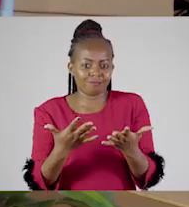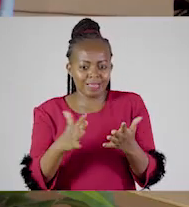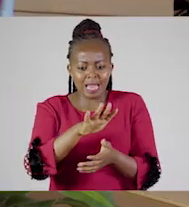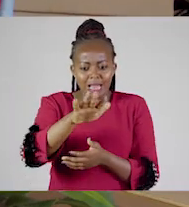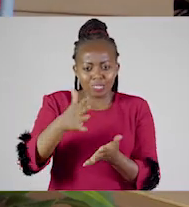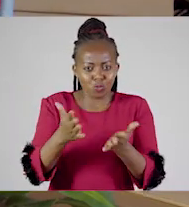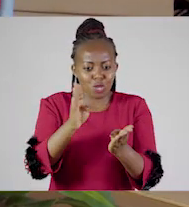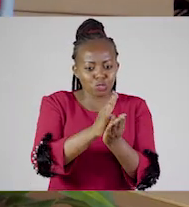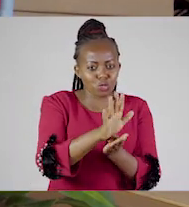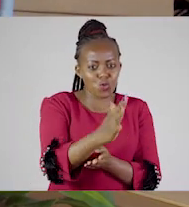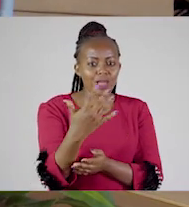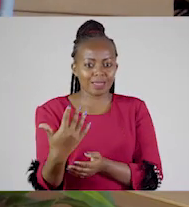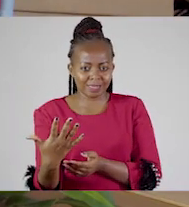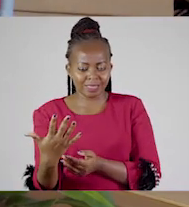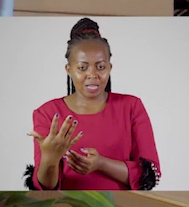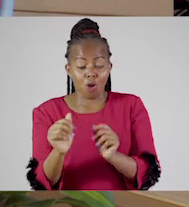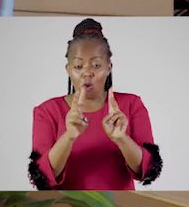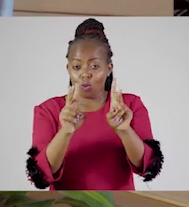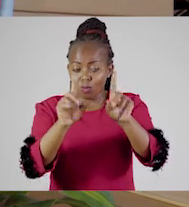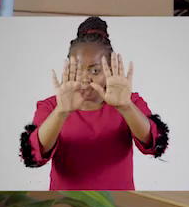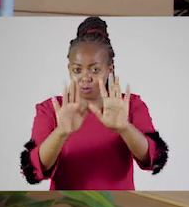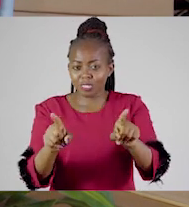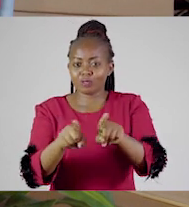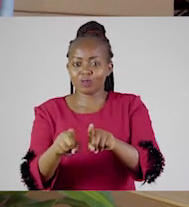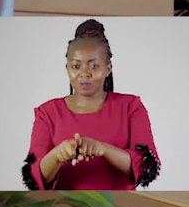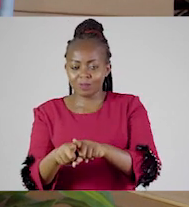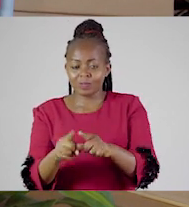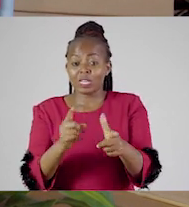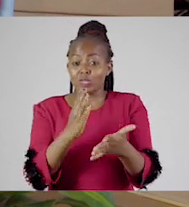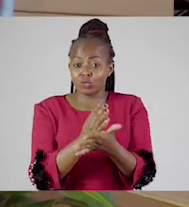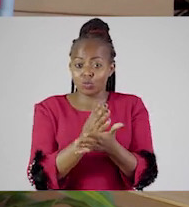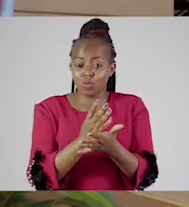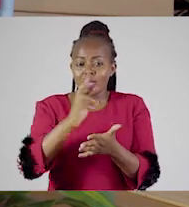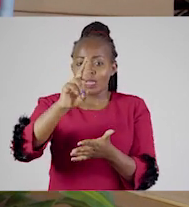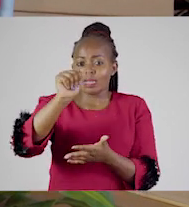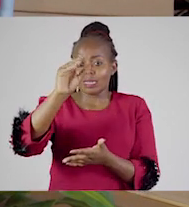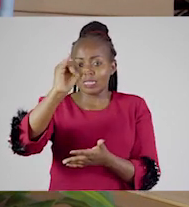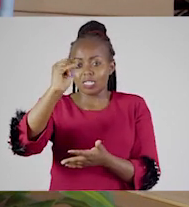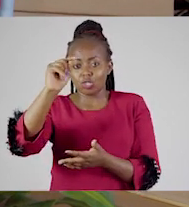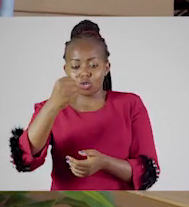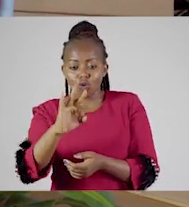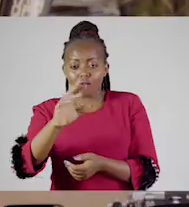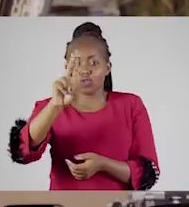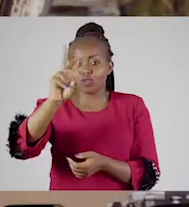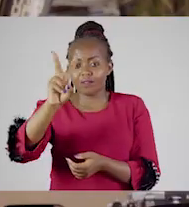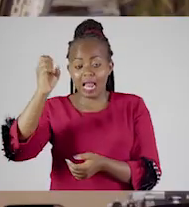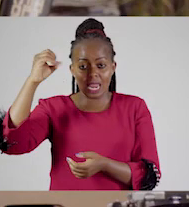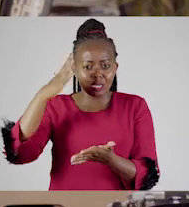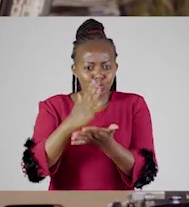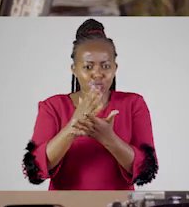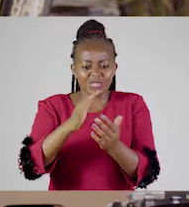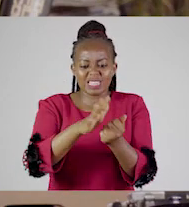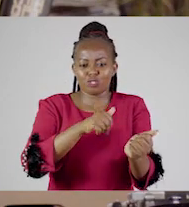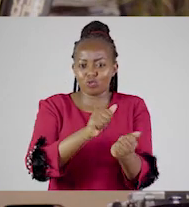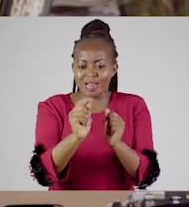where you store your archives is also important. Right. The radiation of UV light destroys